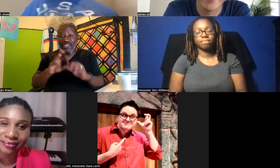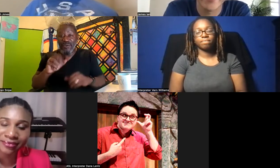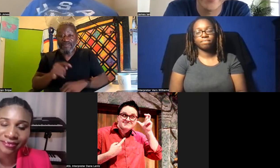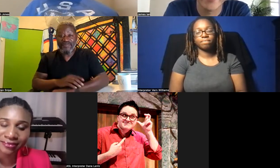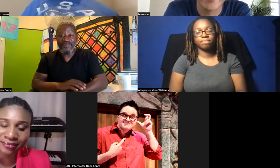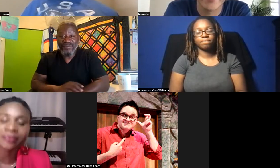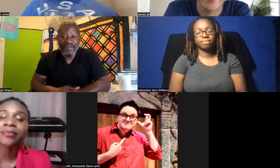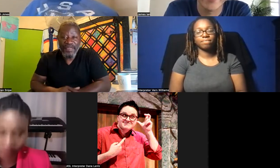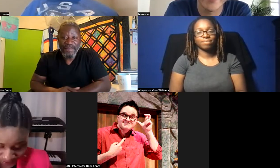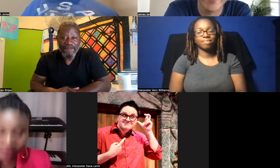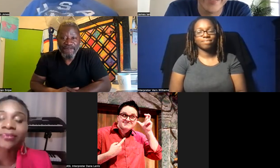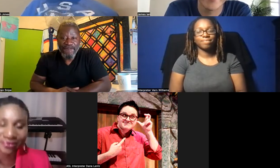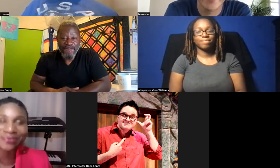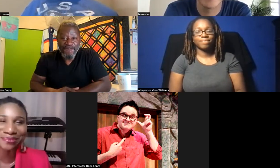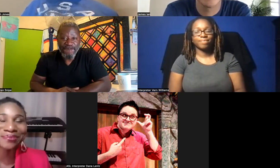was a worthy one.